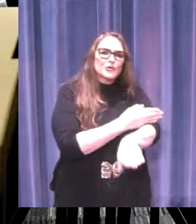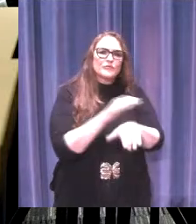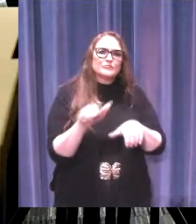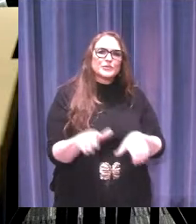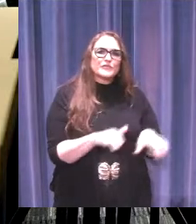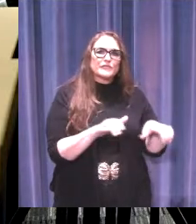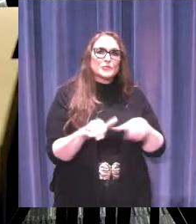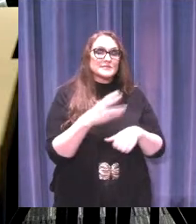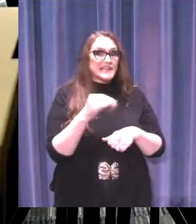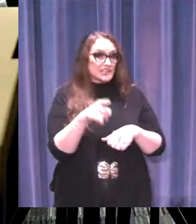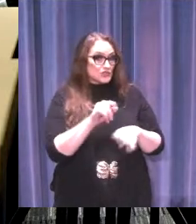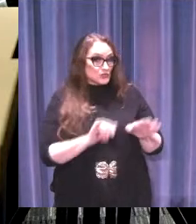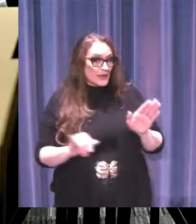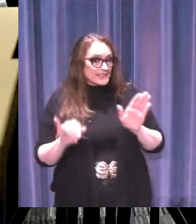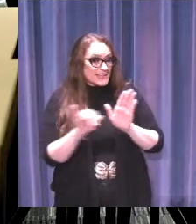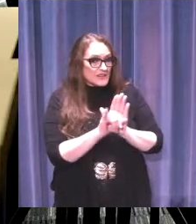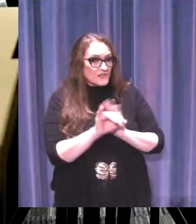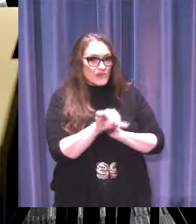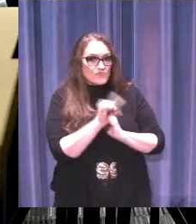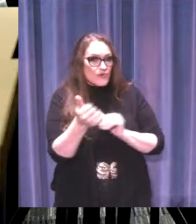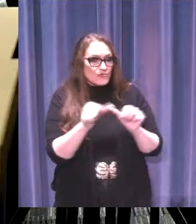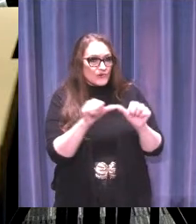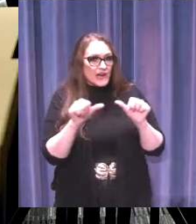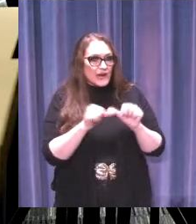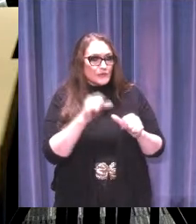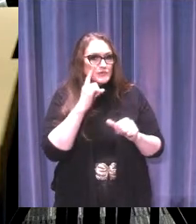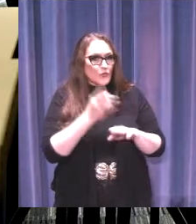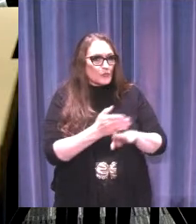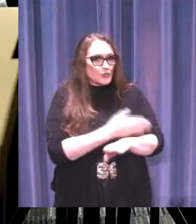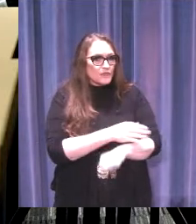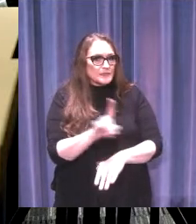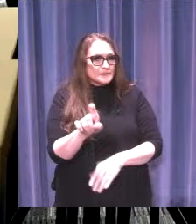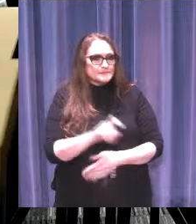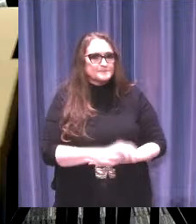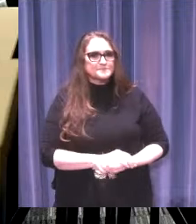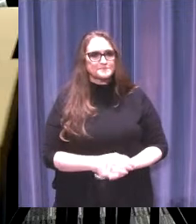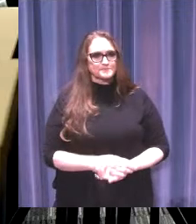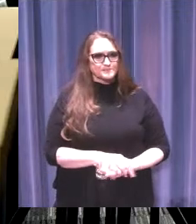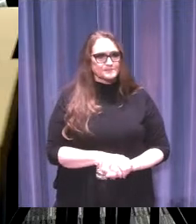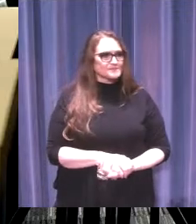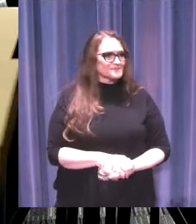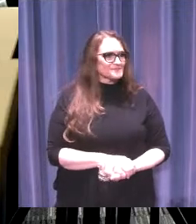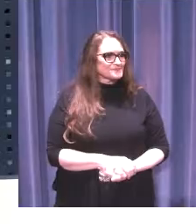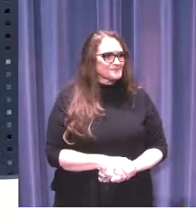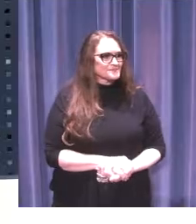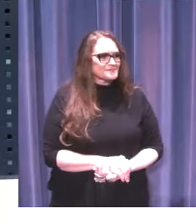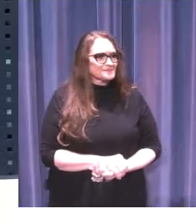and did you identify other areas for improvement?